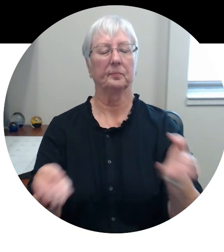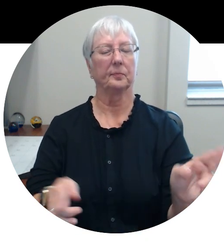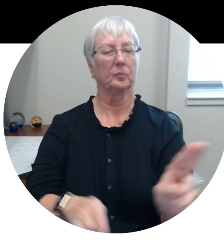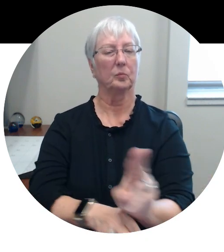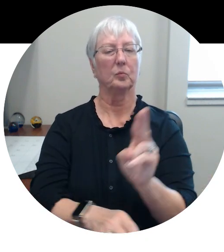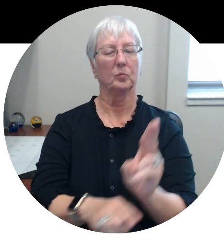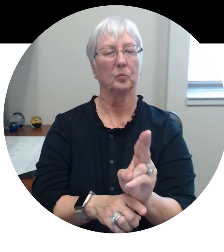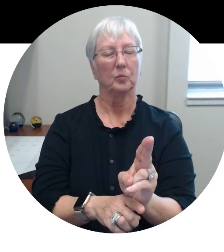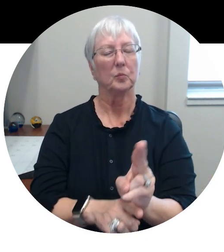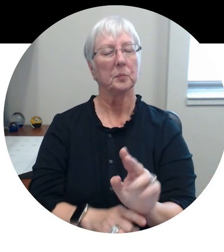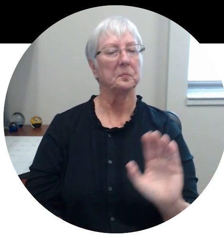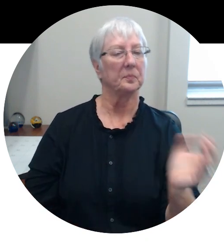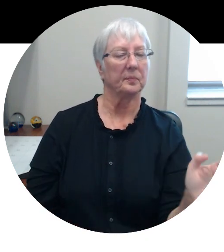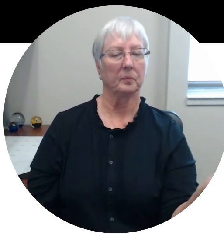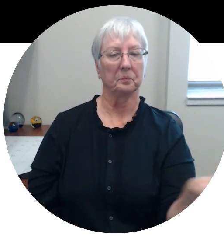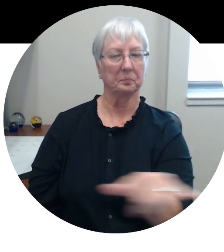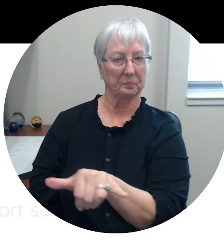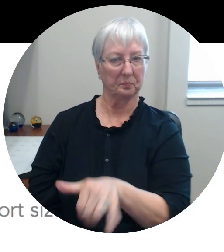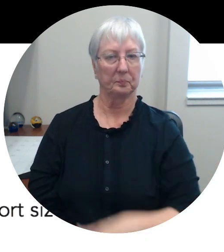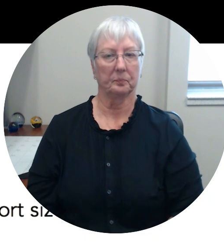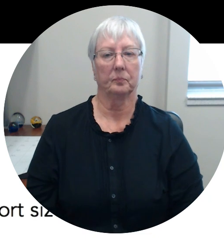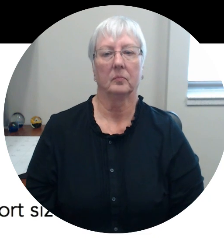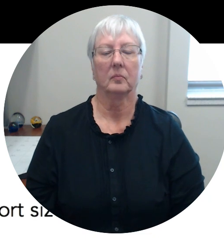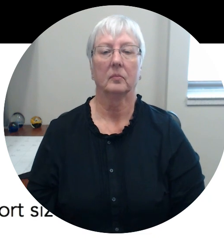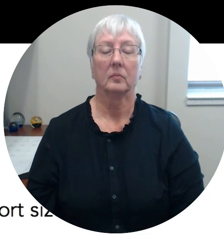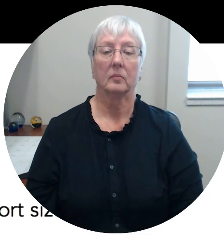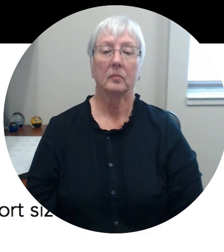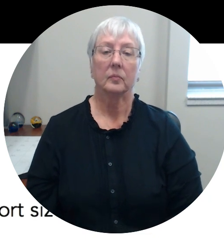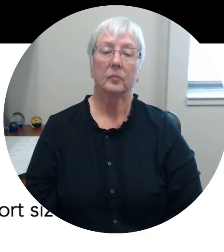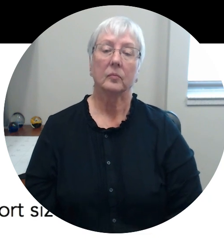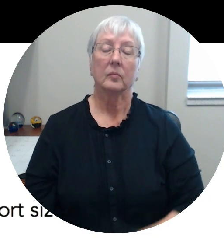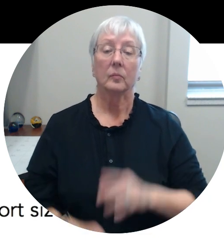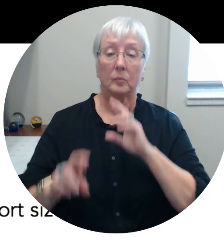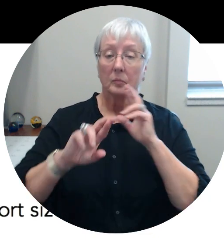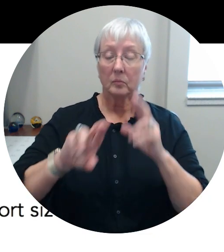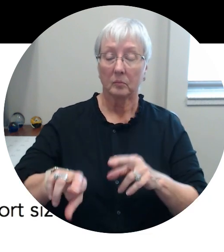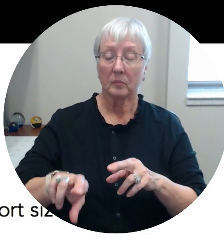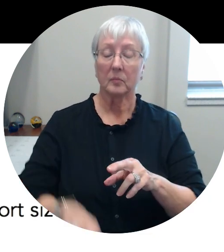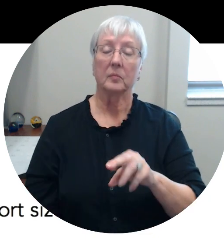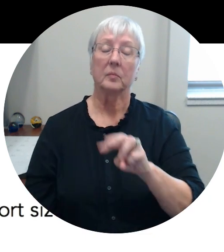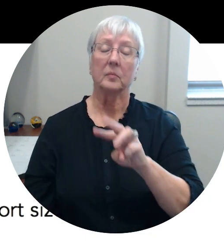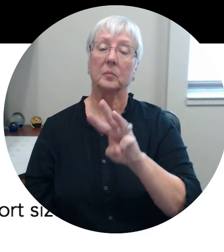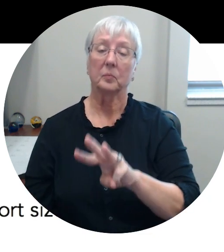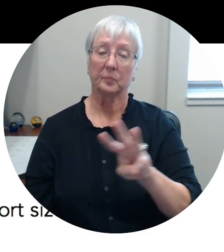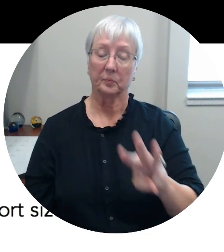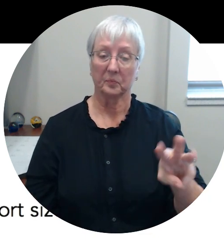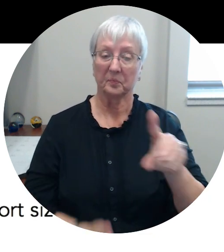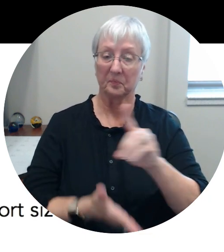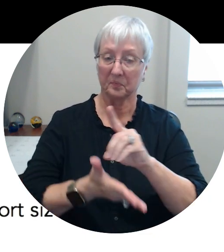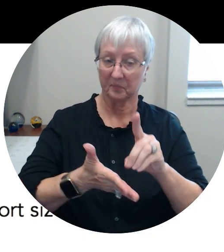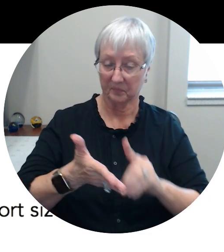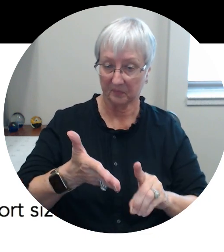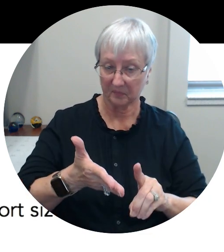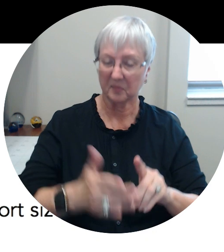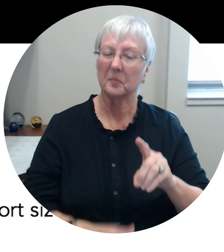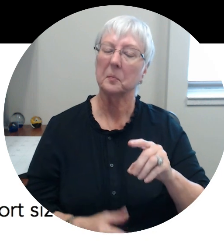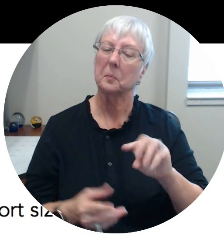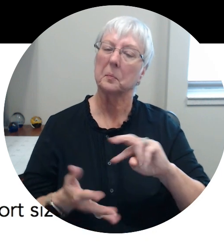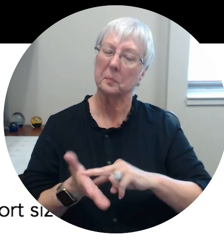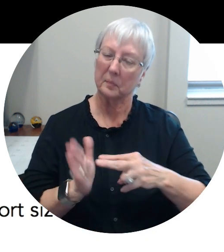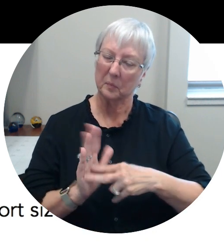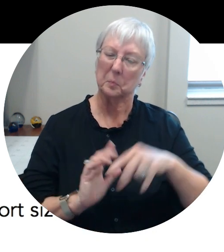when the exact layout details may have changed. The realities of responsive web design also mean that we have to give more active consideration to the line